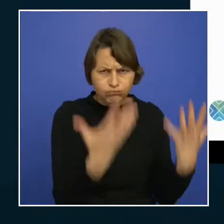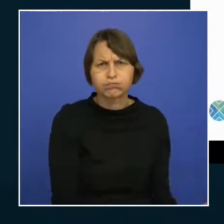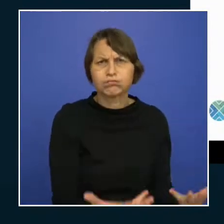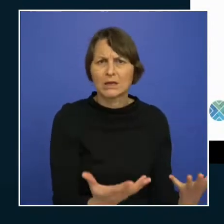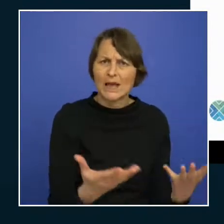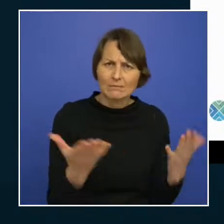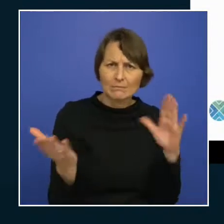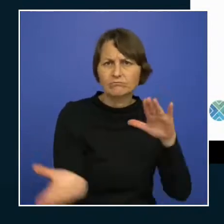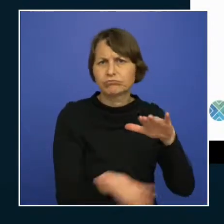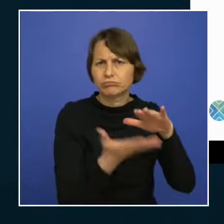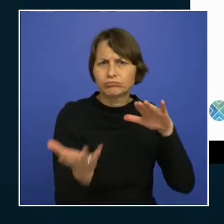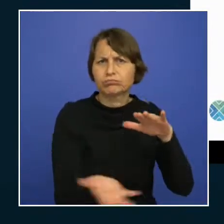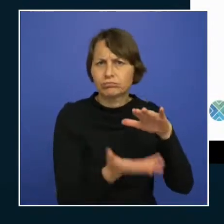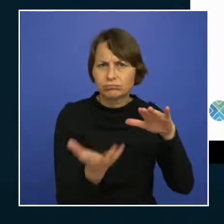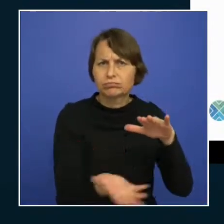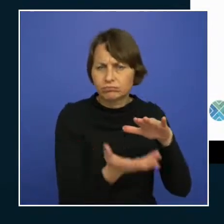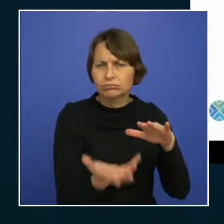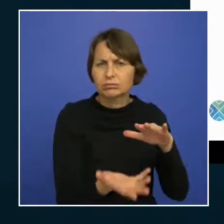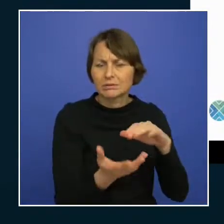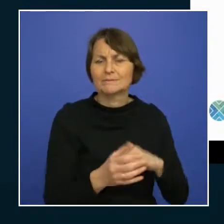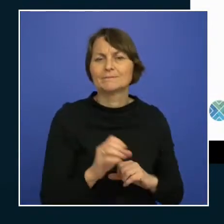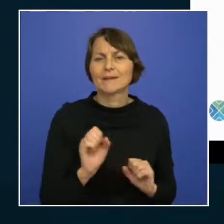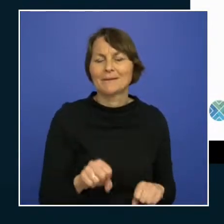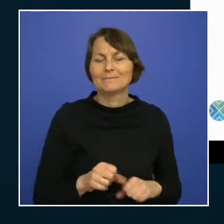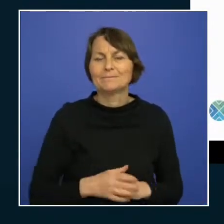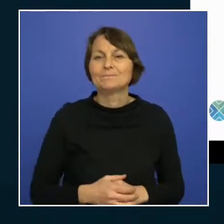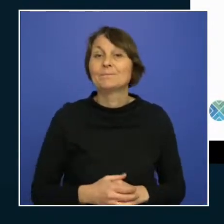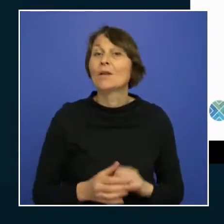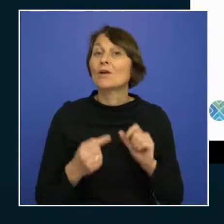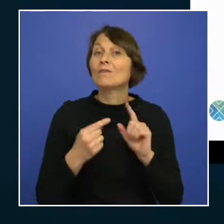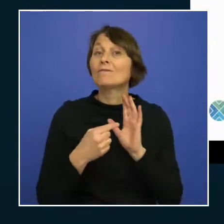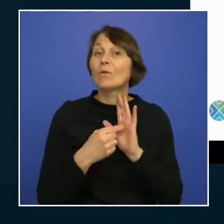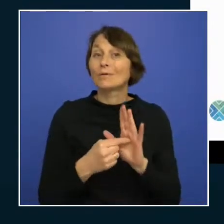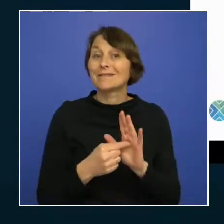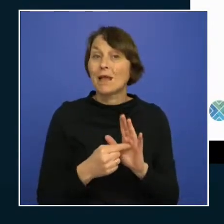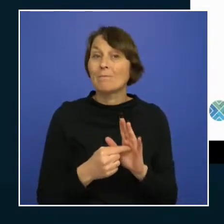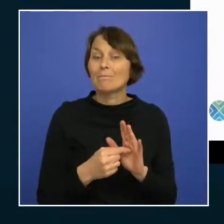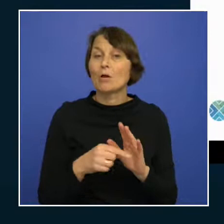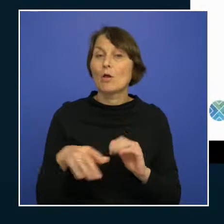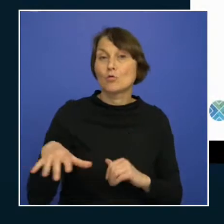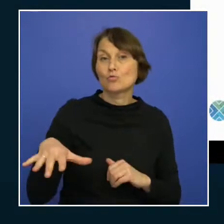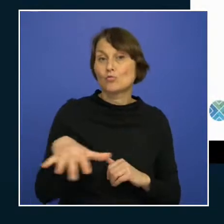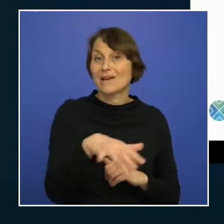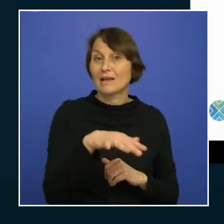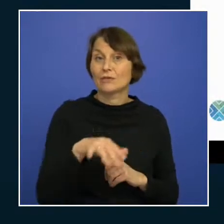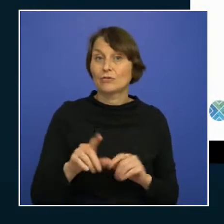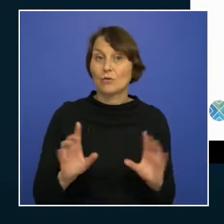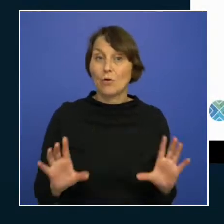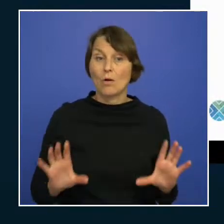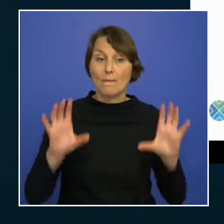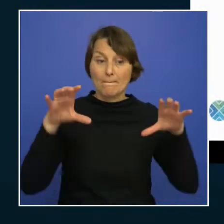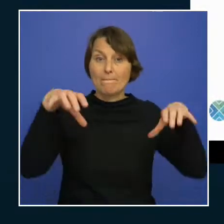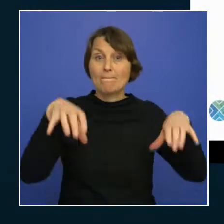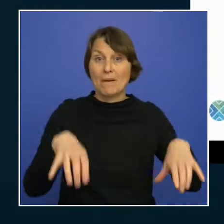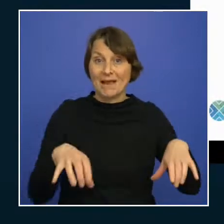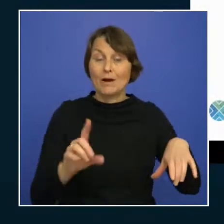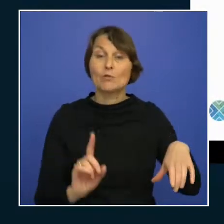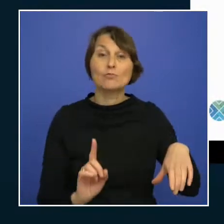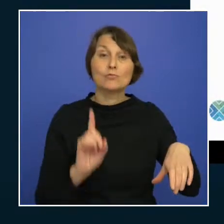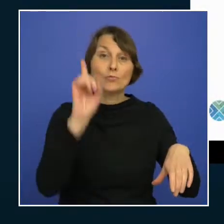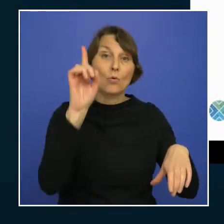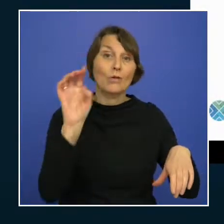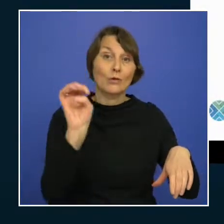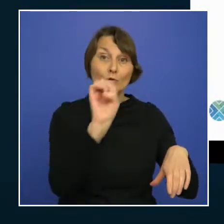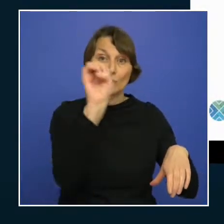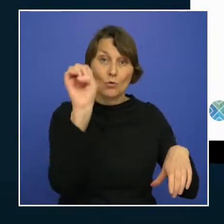So, and for example, the regional pair for West Europe is North Europe. Most people in Europe know that, but so every region